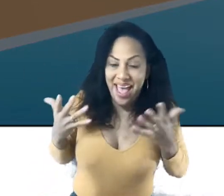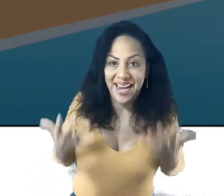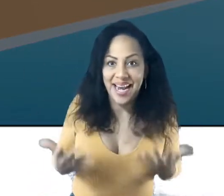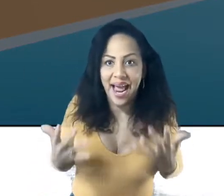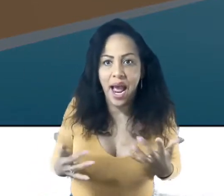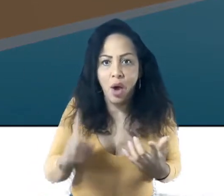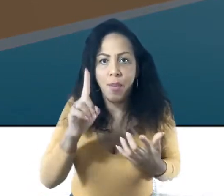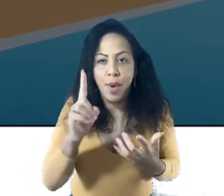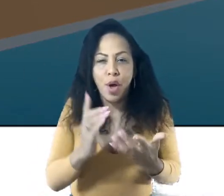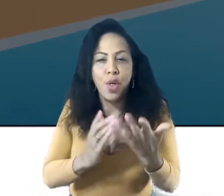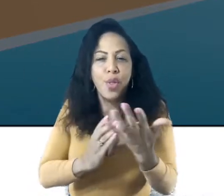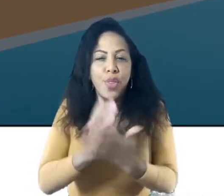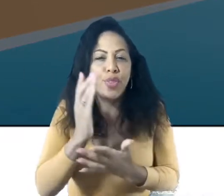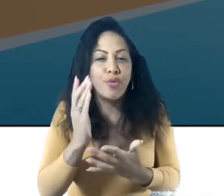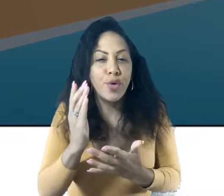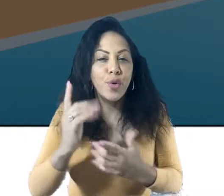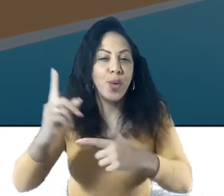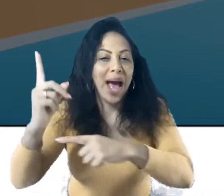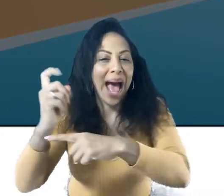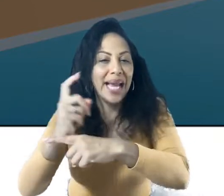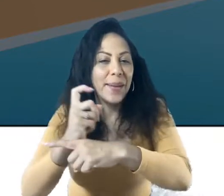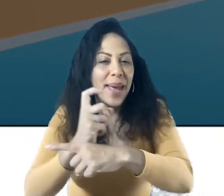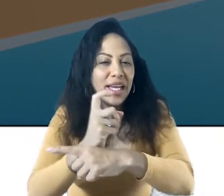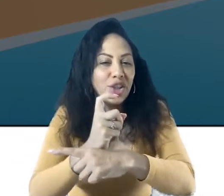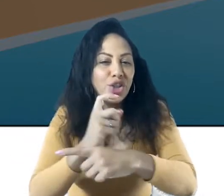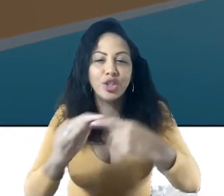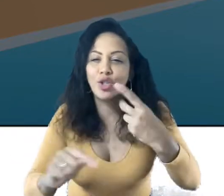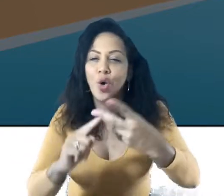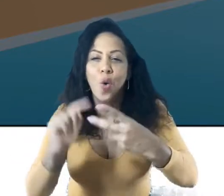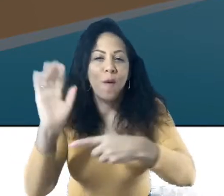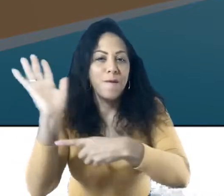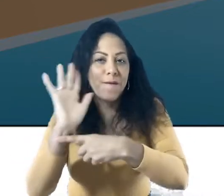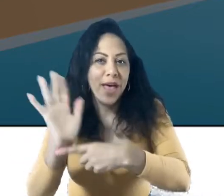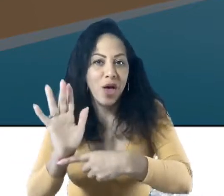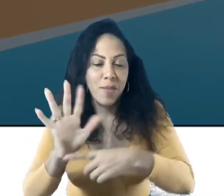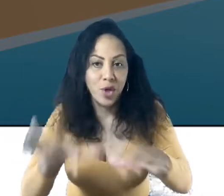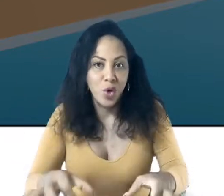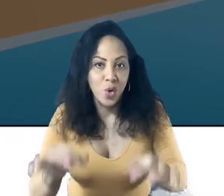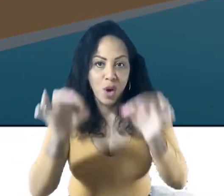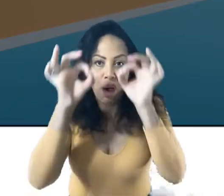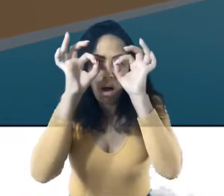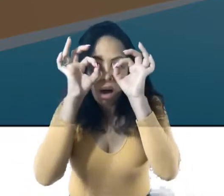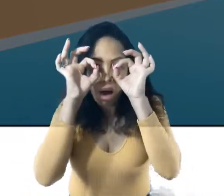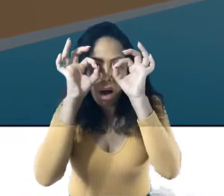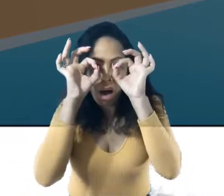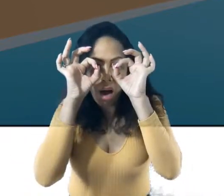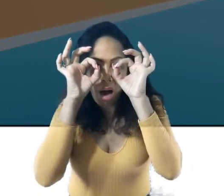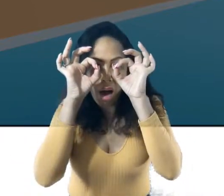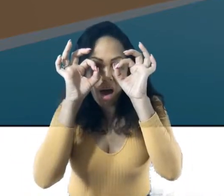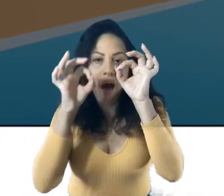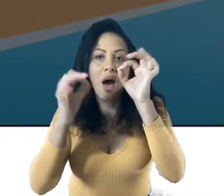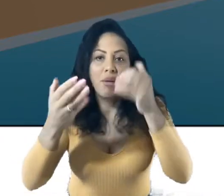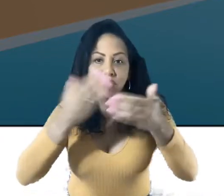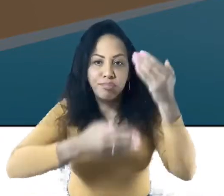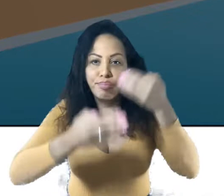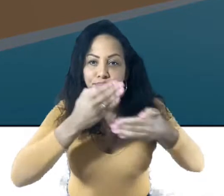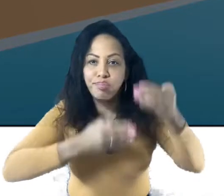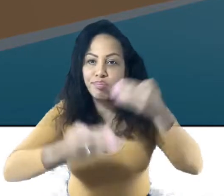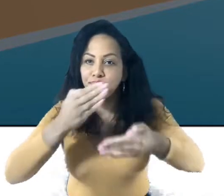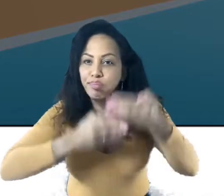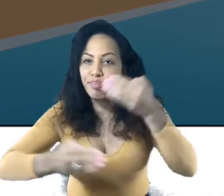bit of light touch animation or film with these binoculars. So anyway, that's kind of the stage that we're at.